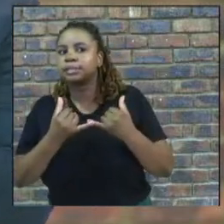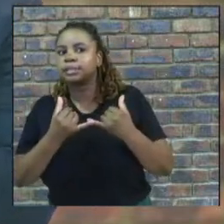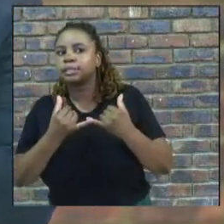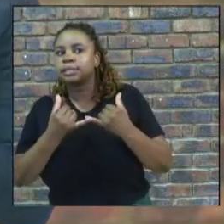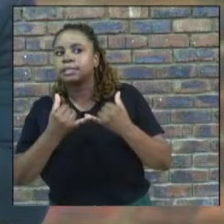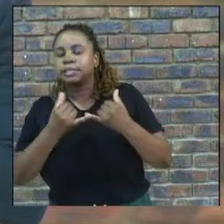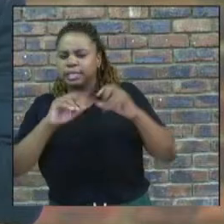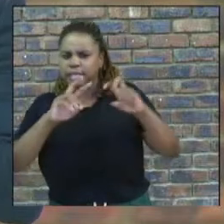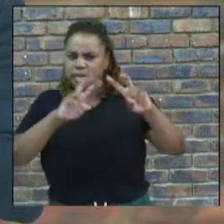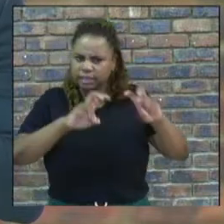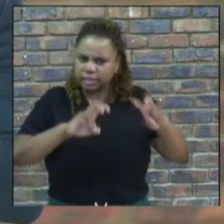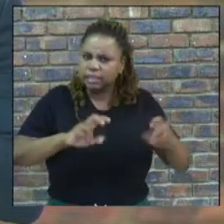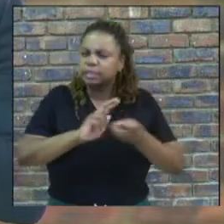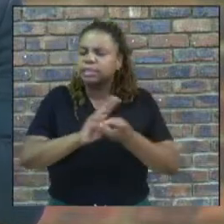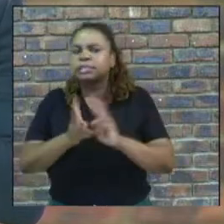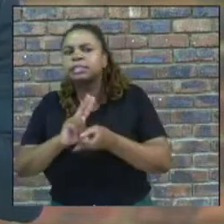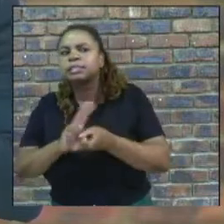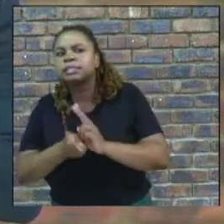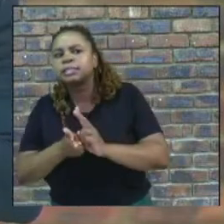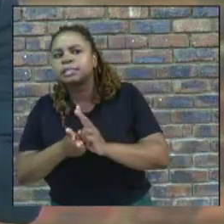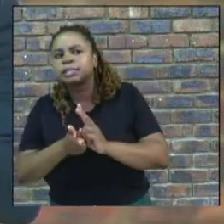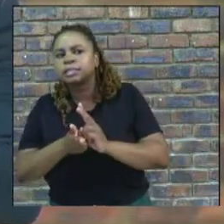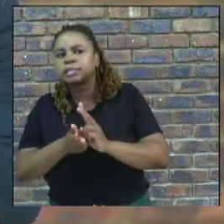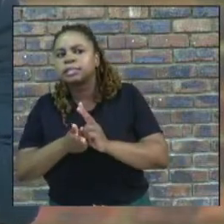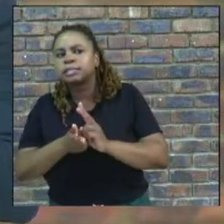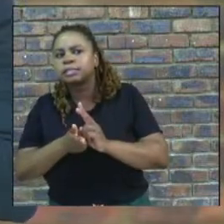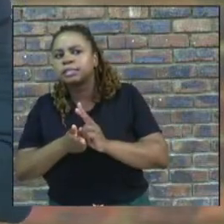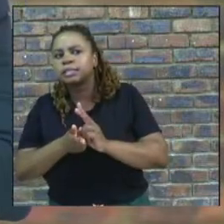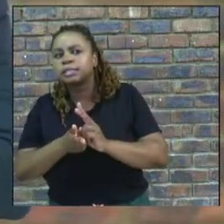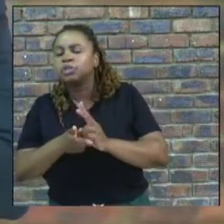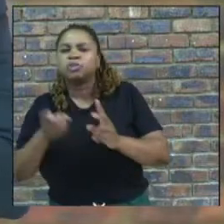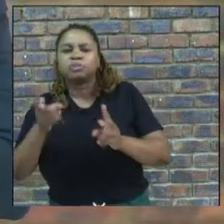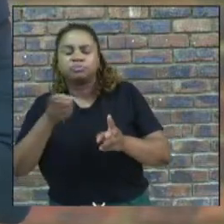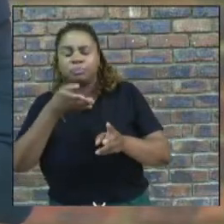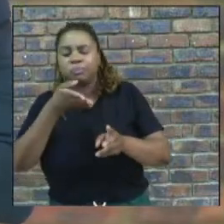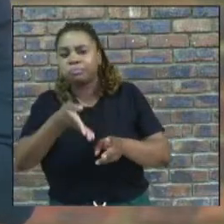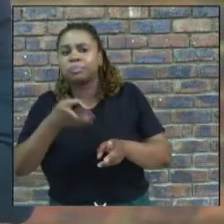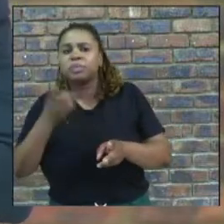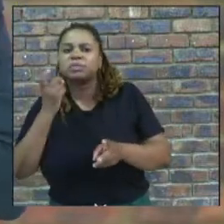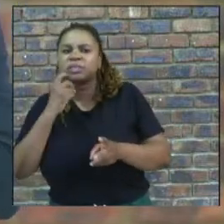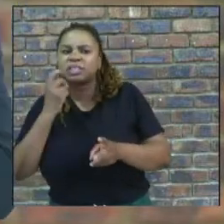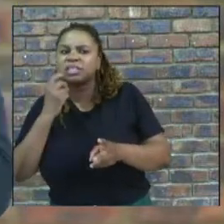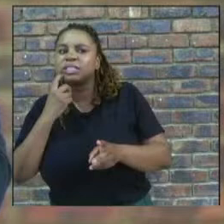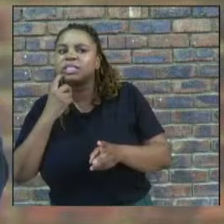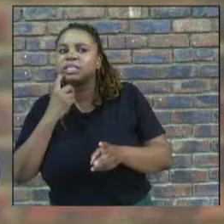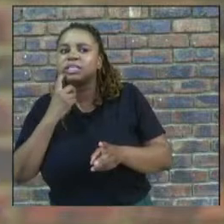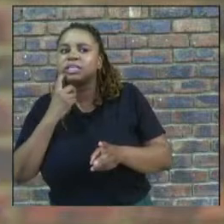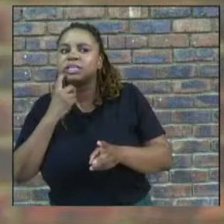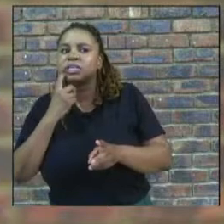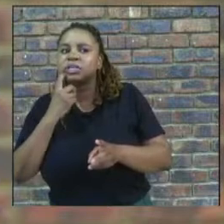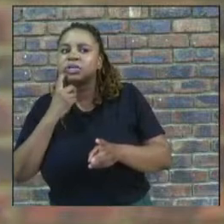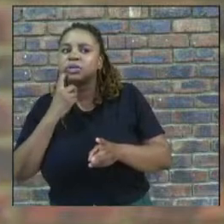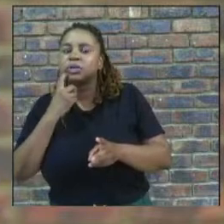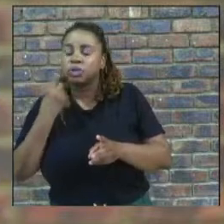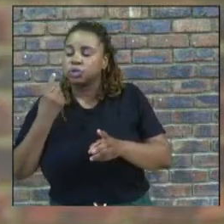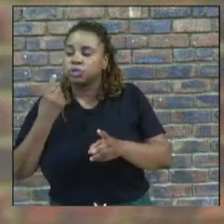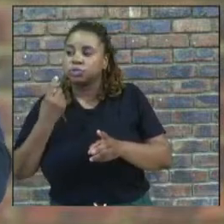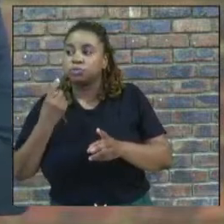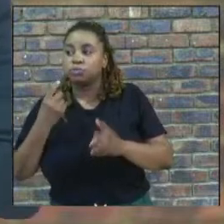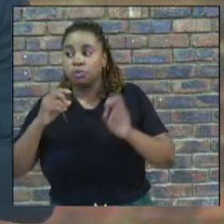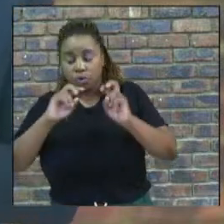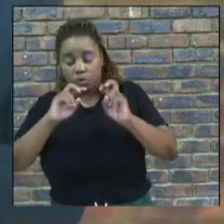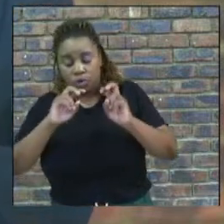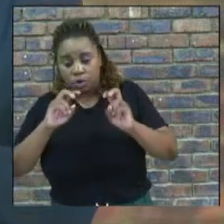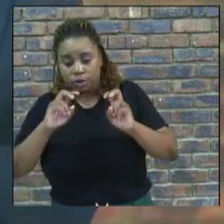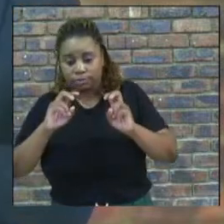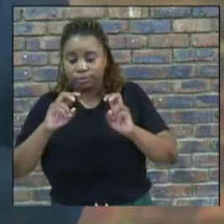the coastal provinces, they've got headquarters here. So it's easy for us, as a much more advanced economy, to explore some of the opportunities